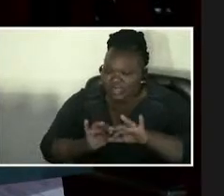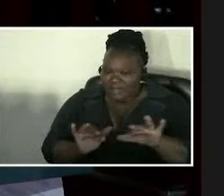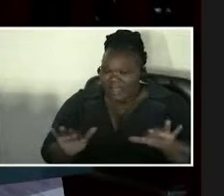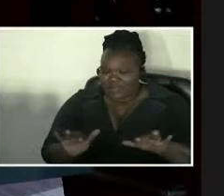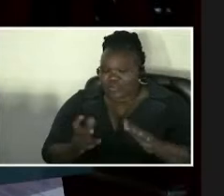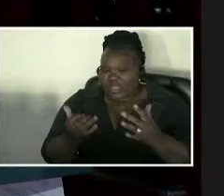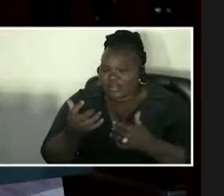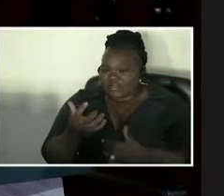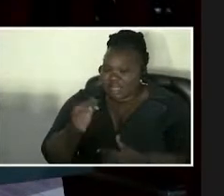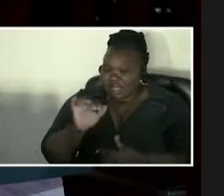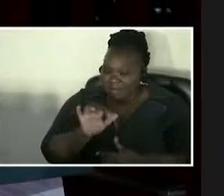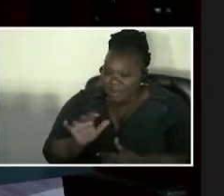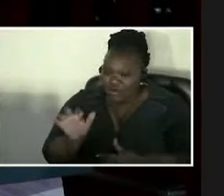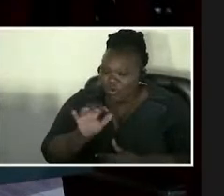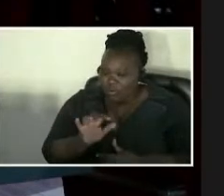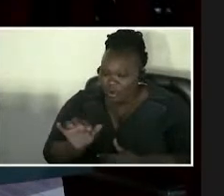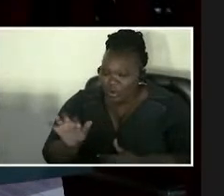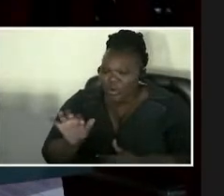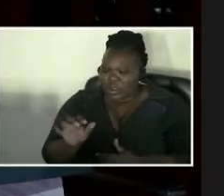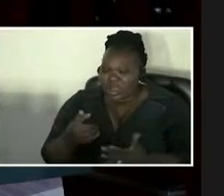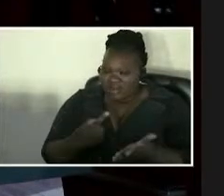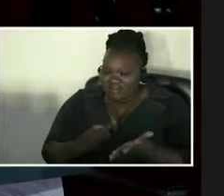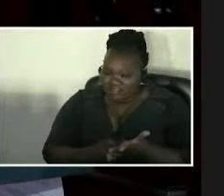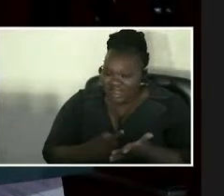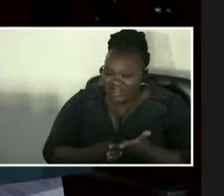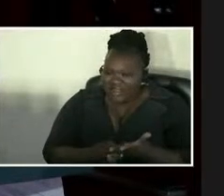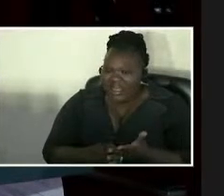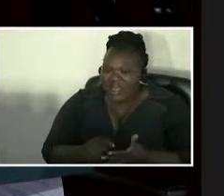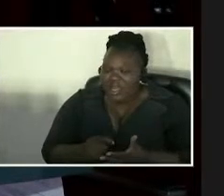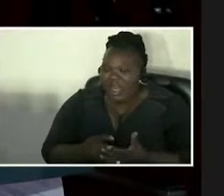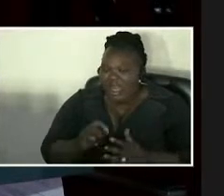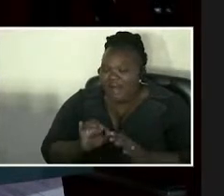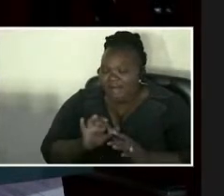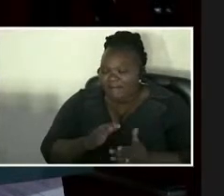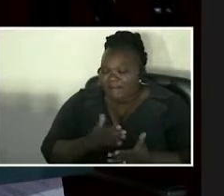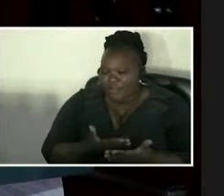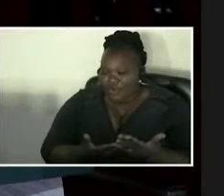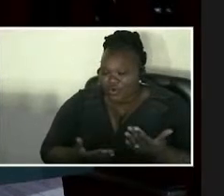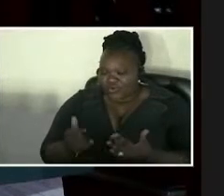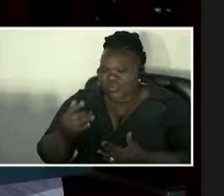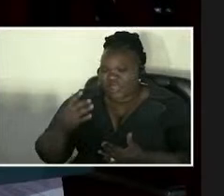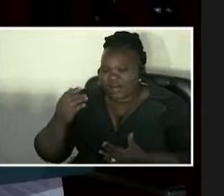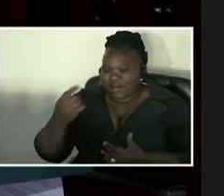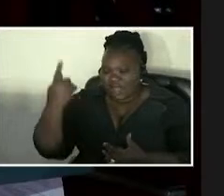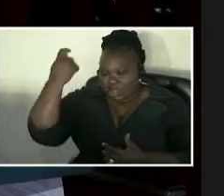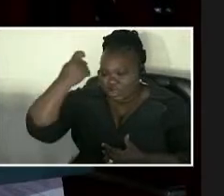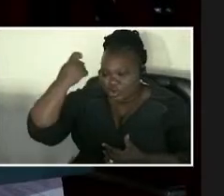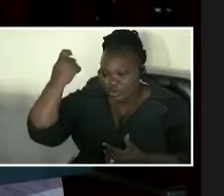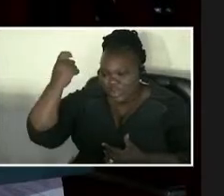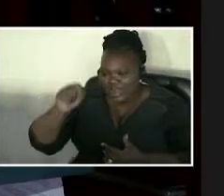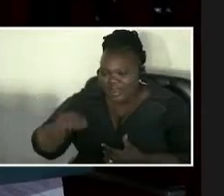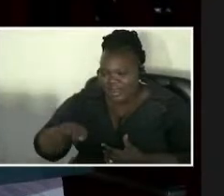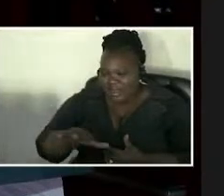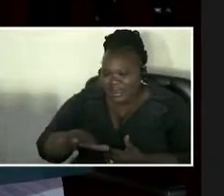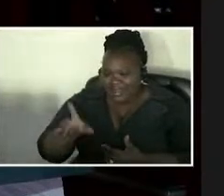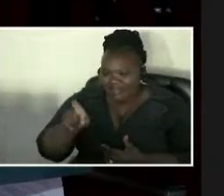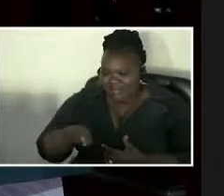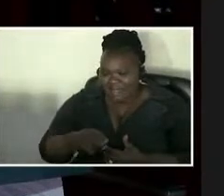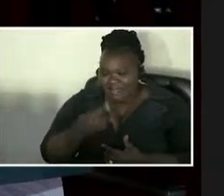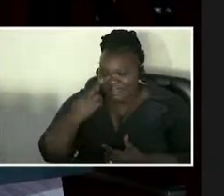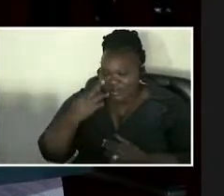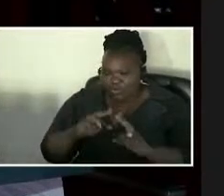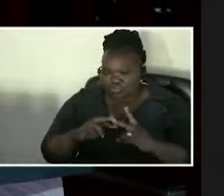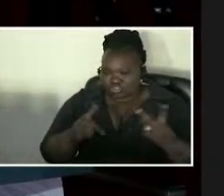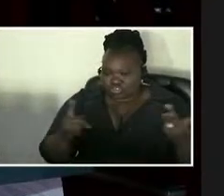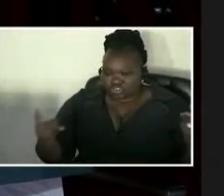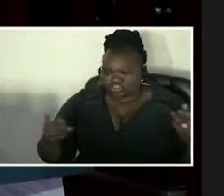friends it is essential that the people even those in rural areas see a change when it comes to health care services